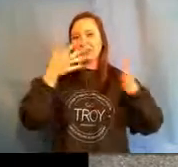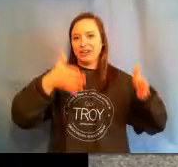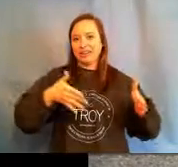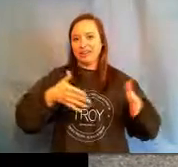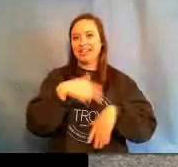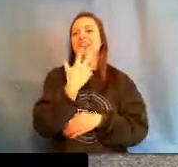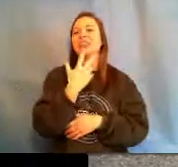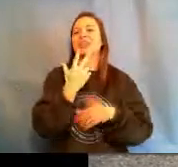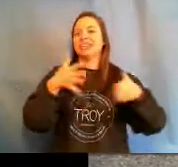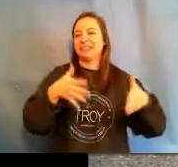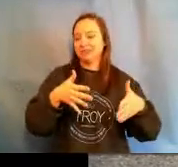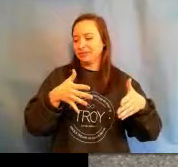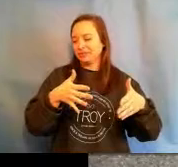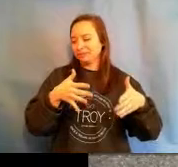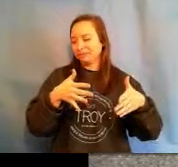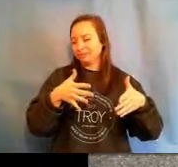3 left.